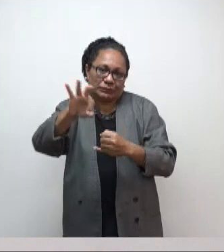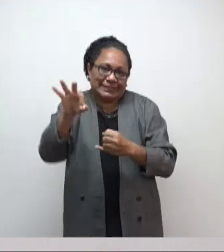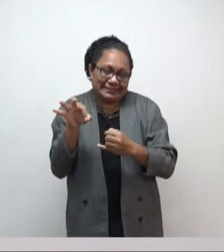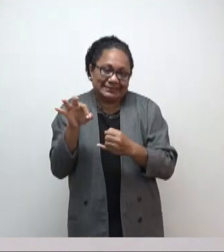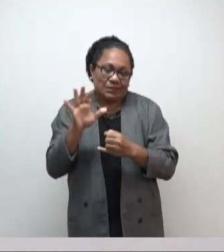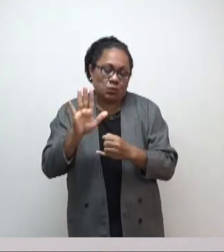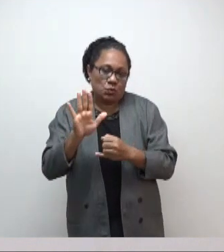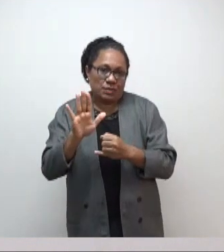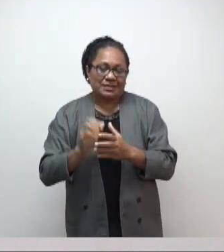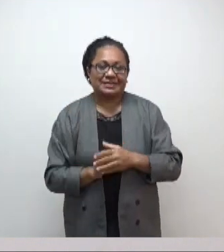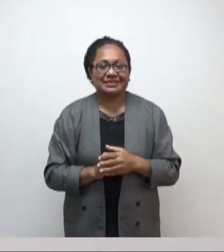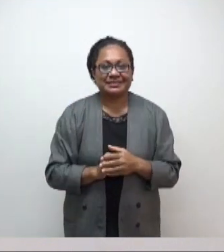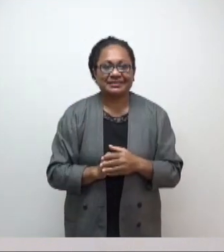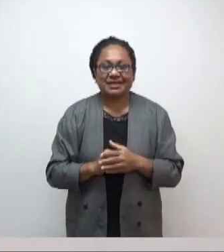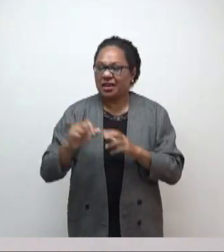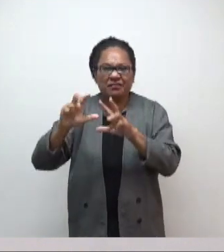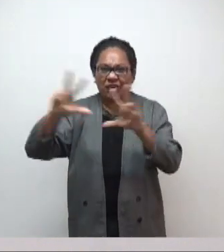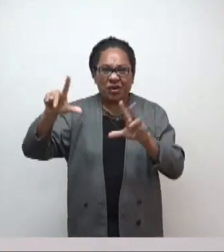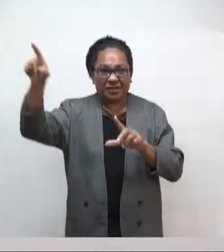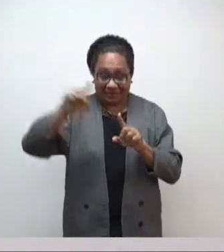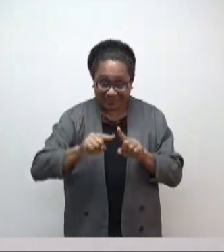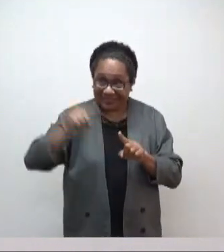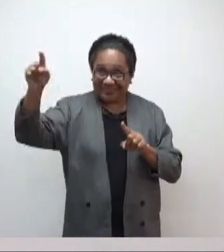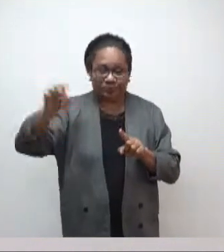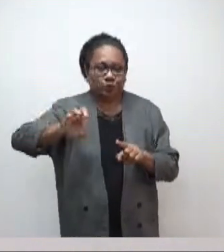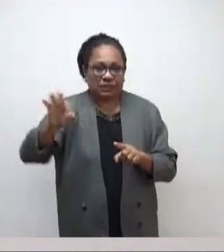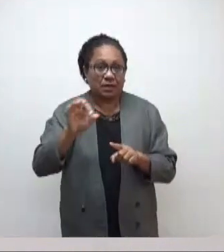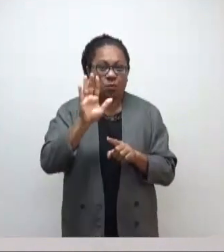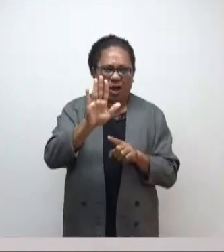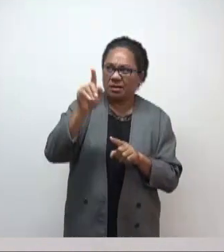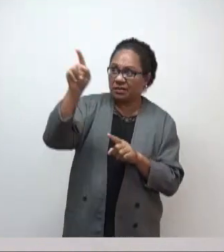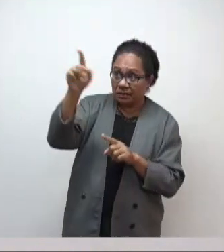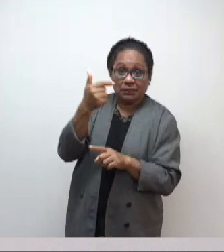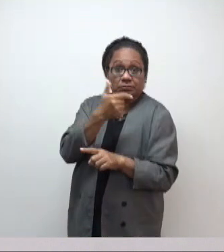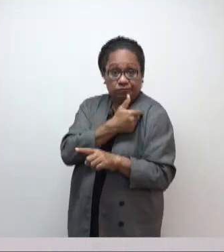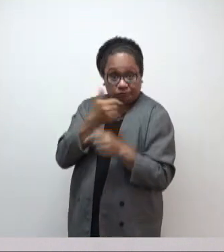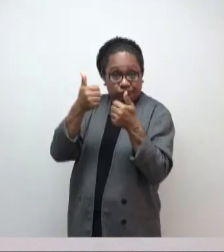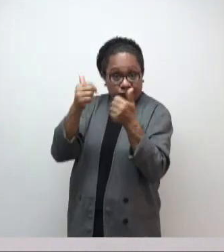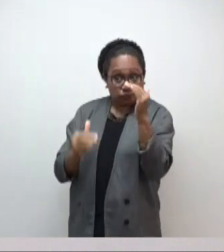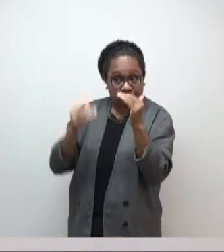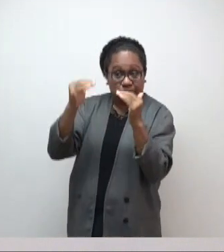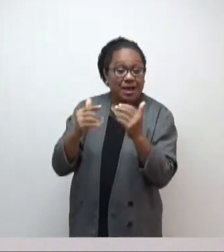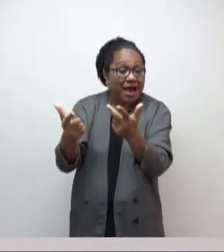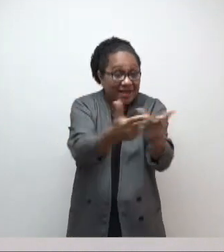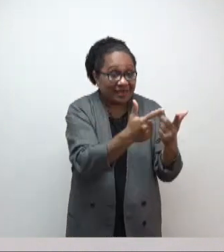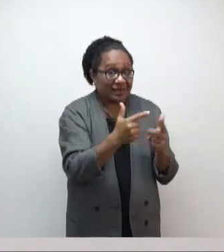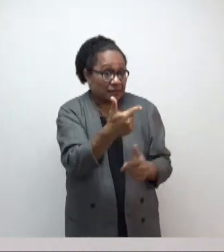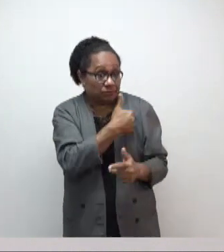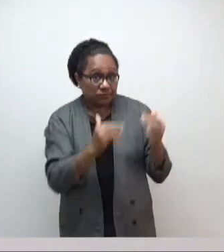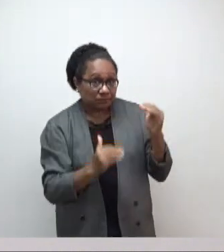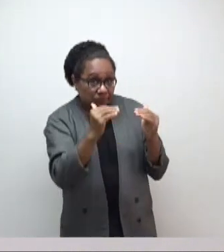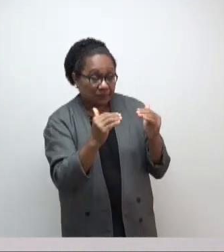until we achieve higher vaccination coverage in Vanuatu and our outer islands.